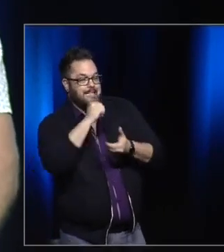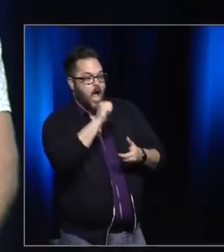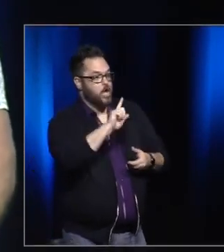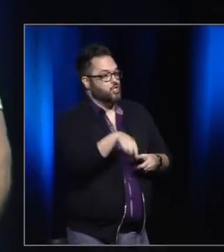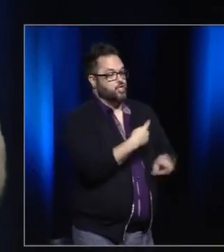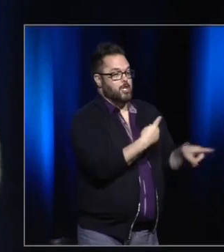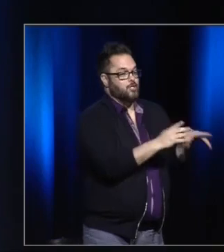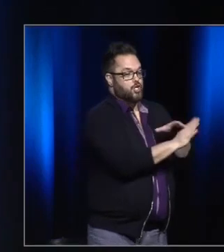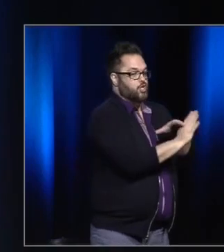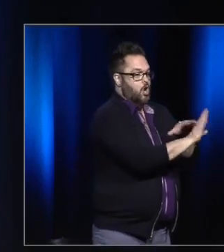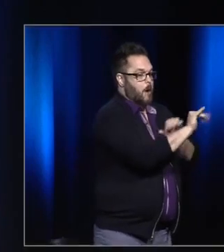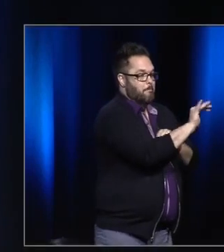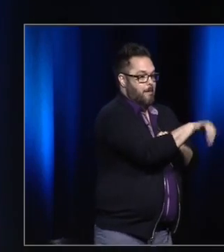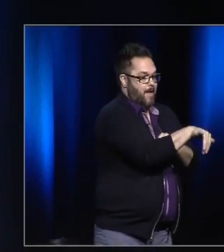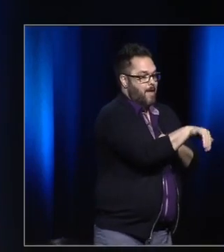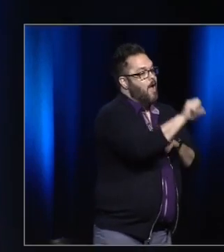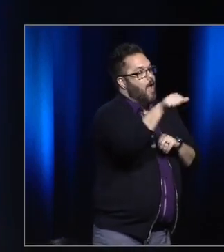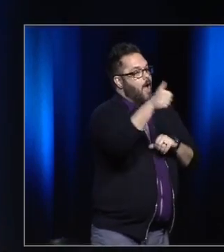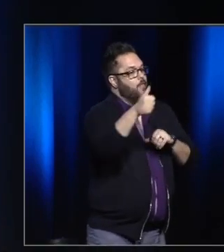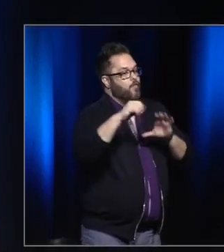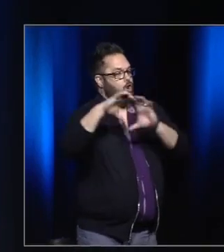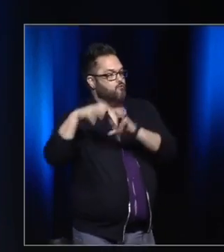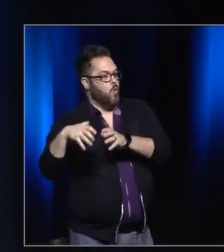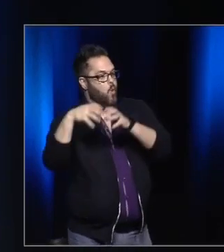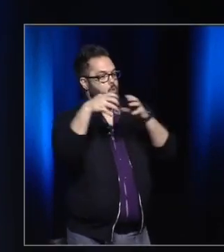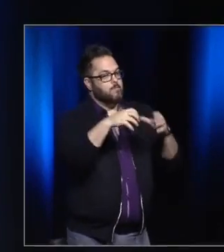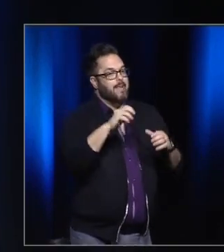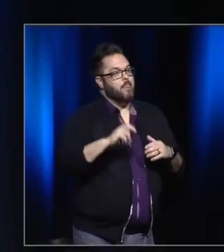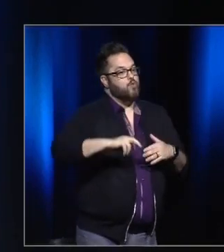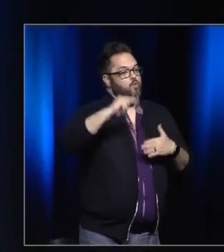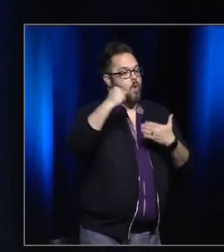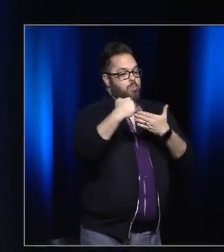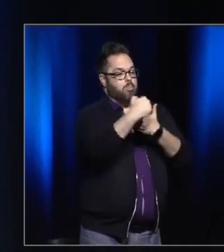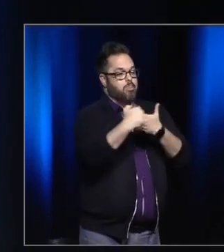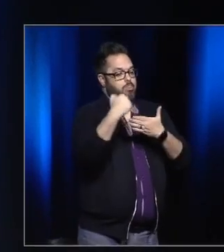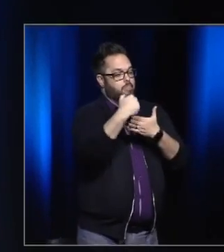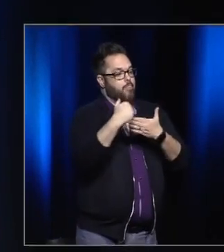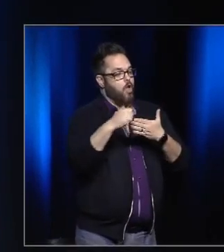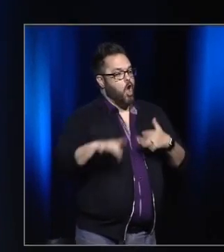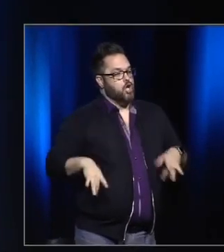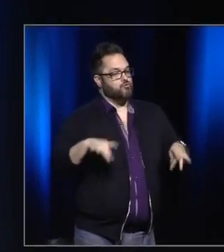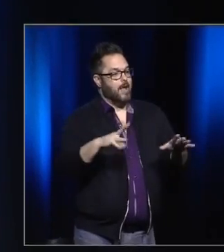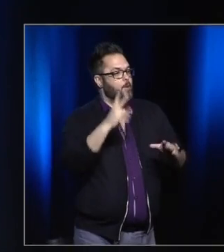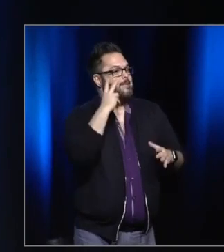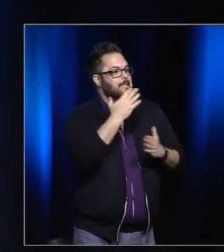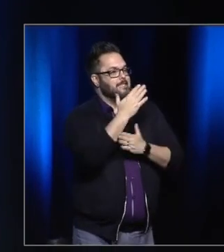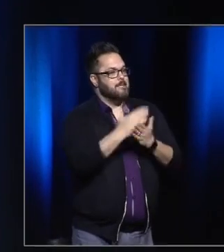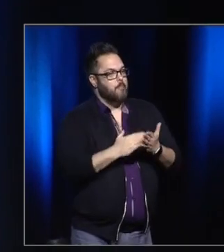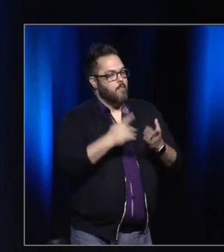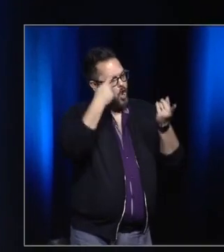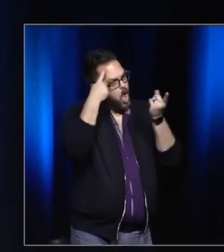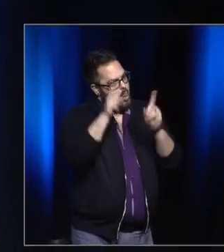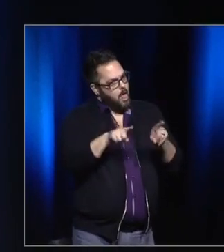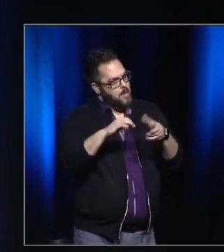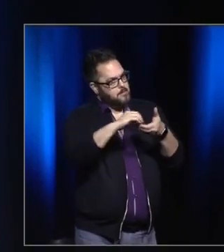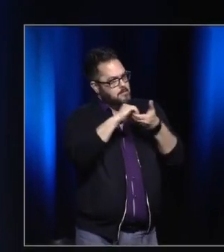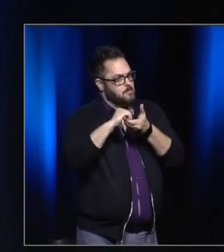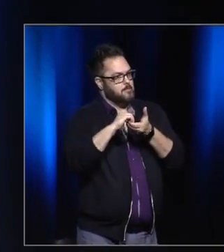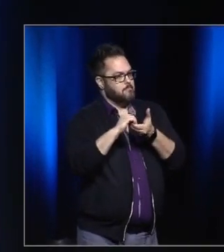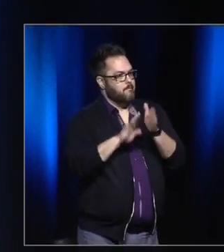though I'm biased towards Shark Bay. Also across the north of Australia, we see some evidence of alliance formation in Australian humpback